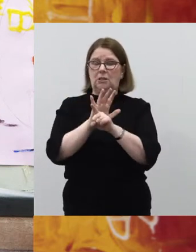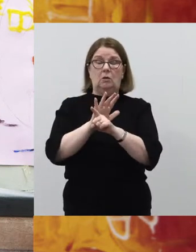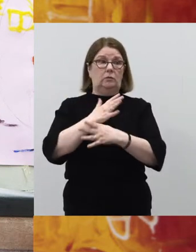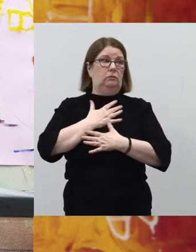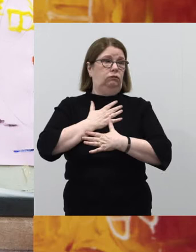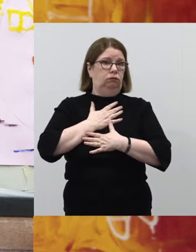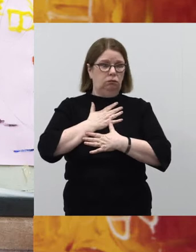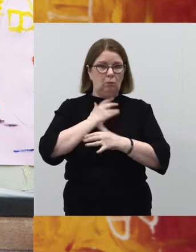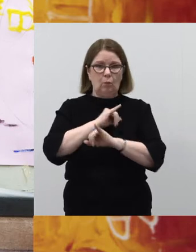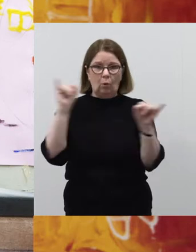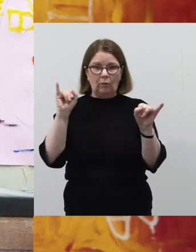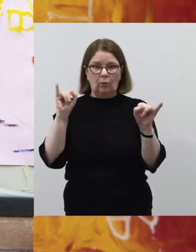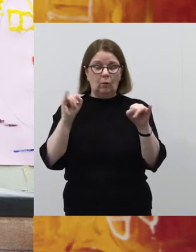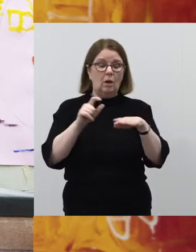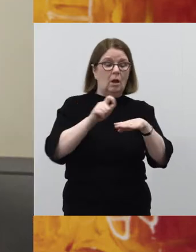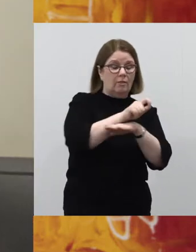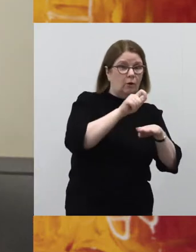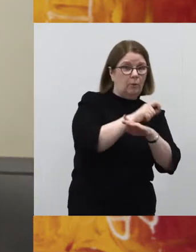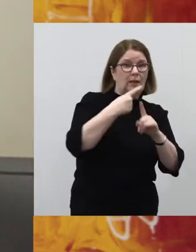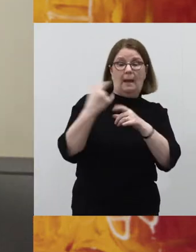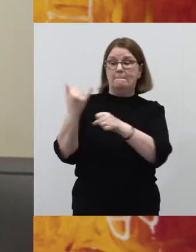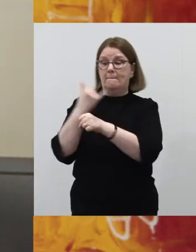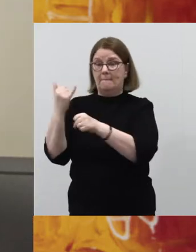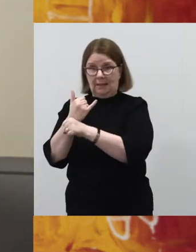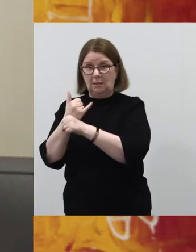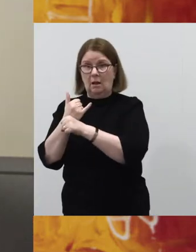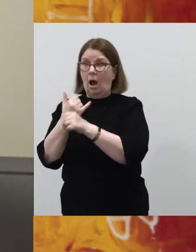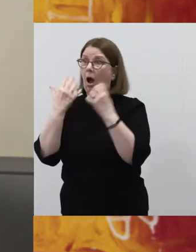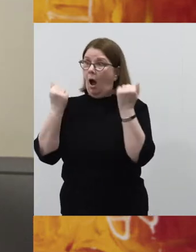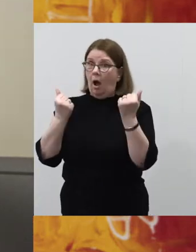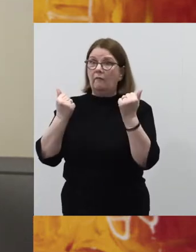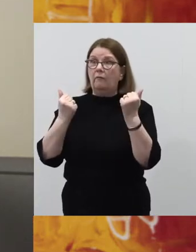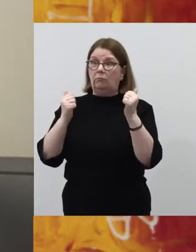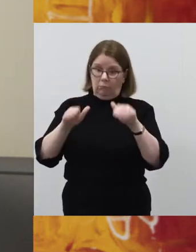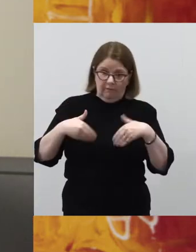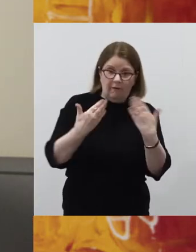to the healthy, well-adapted, to the development of healthy, well-adapted members of our community.